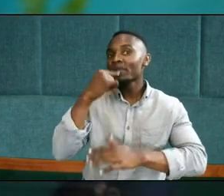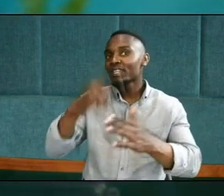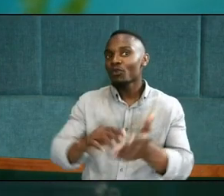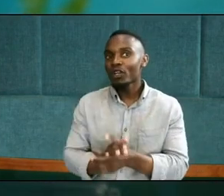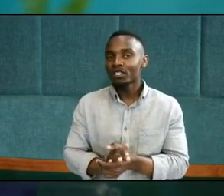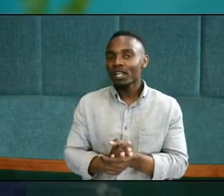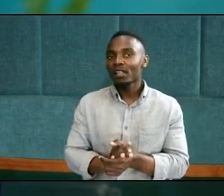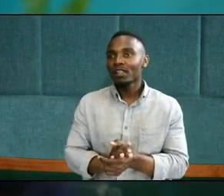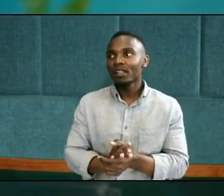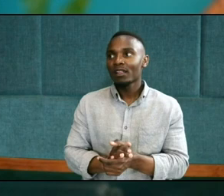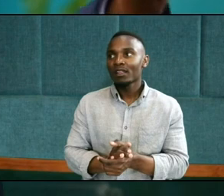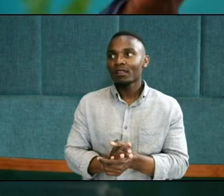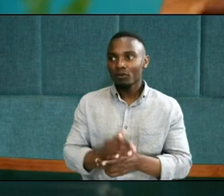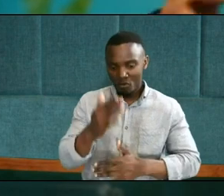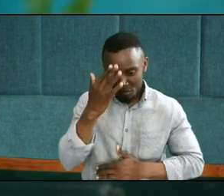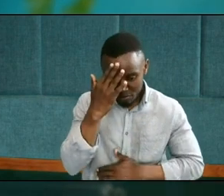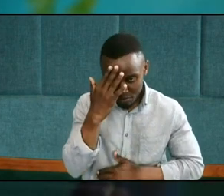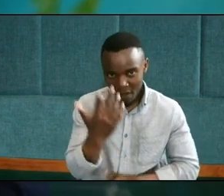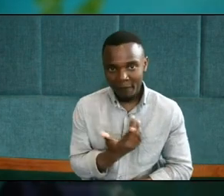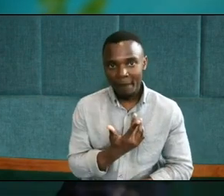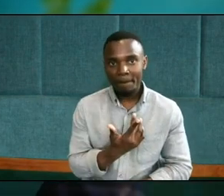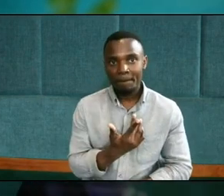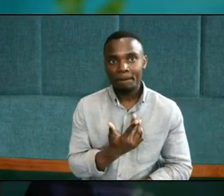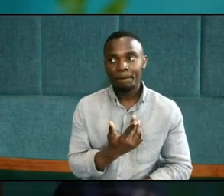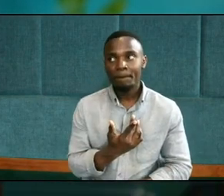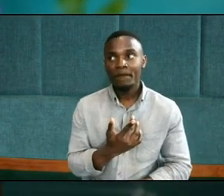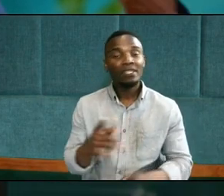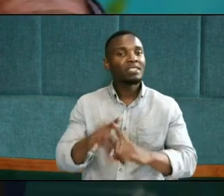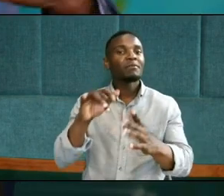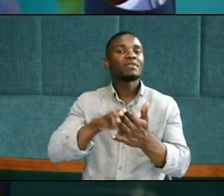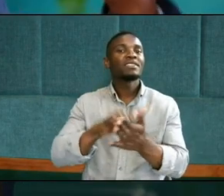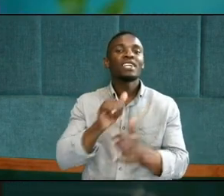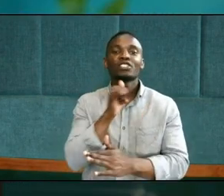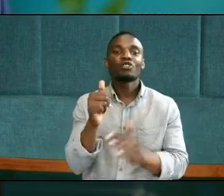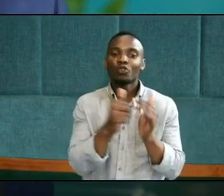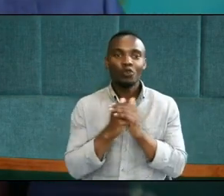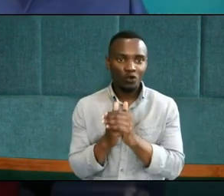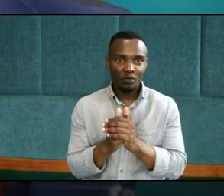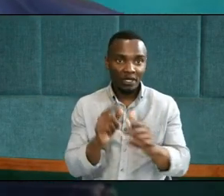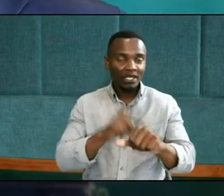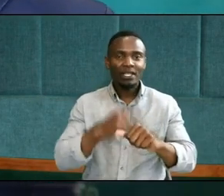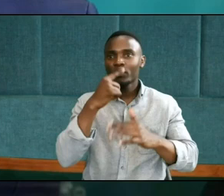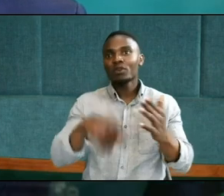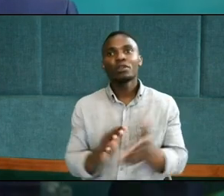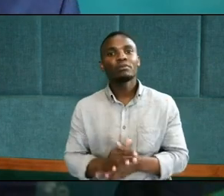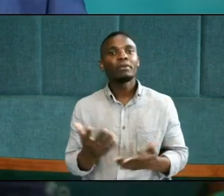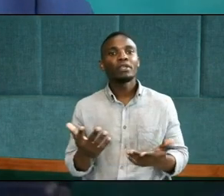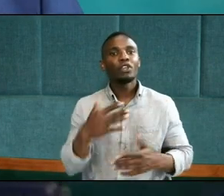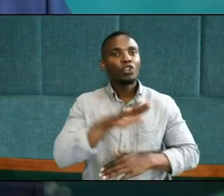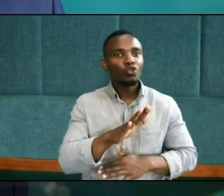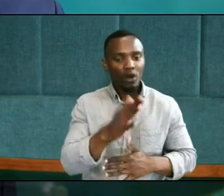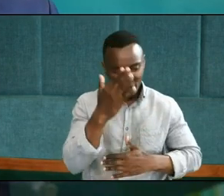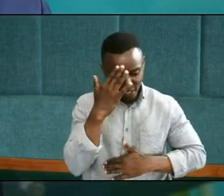king. That doesn't make you worship. You're not worshiping the person. You're only giving, when you call somebody your excellency. You're